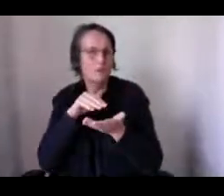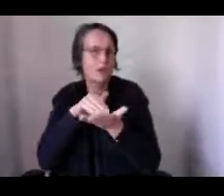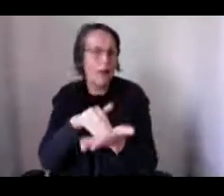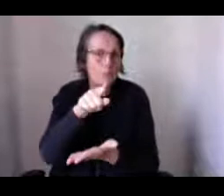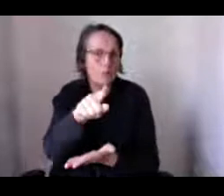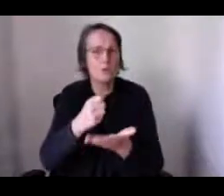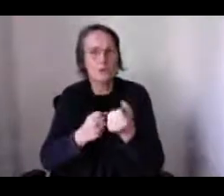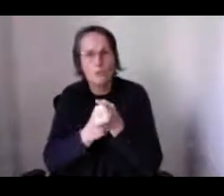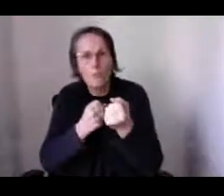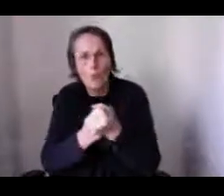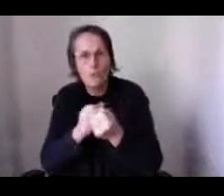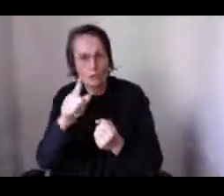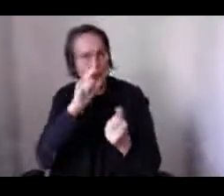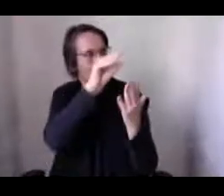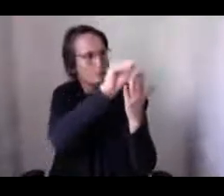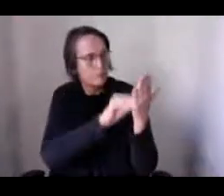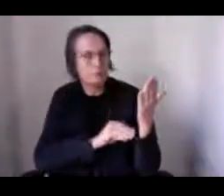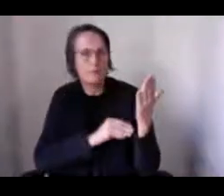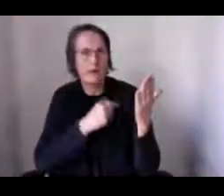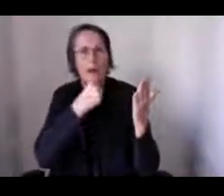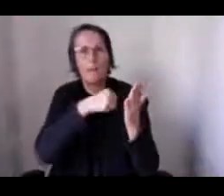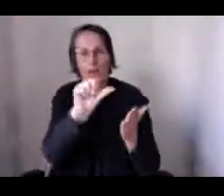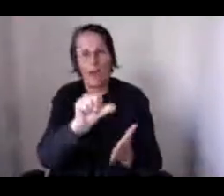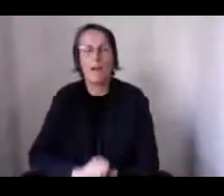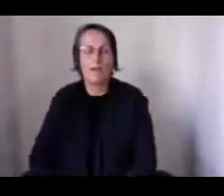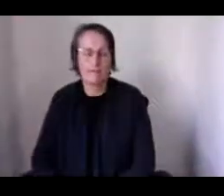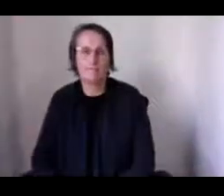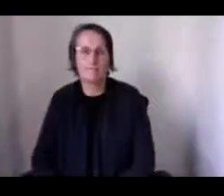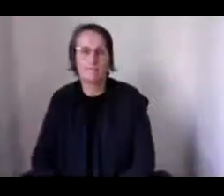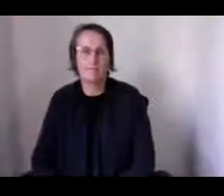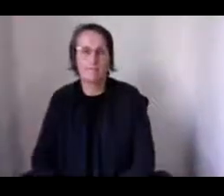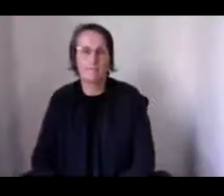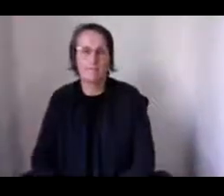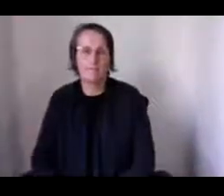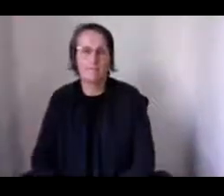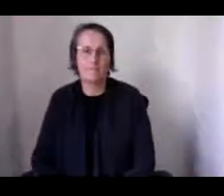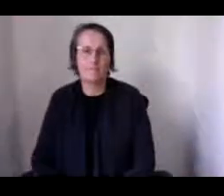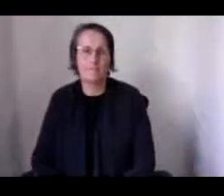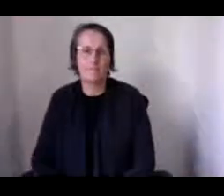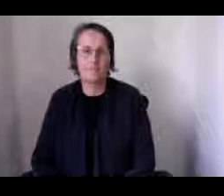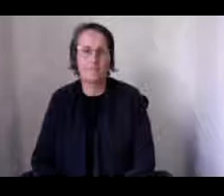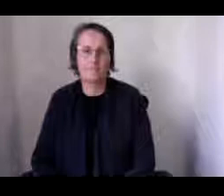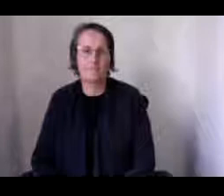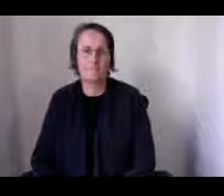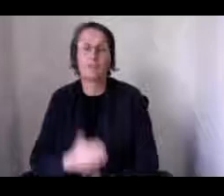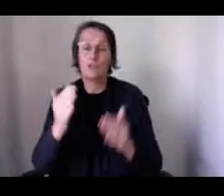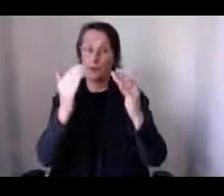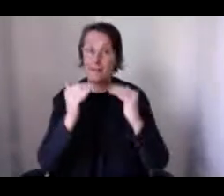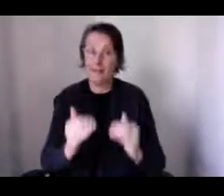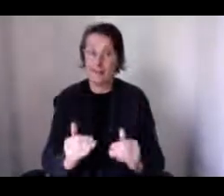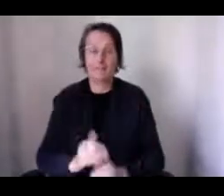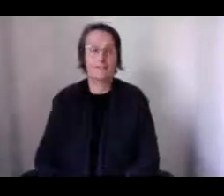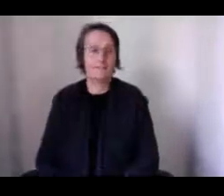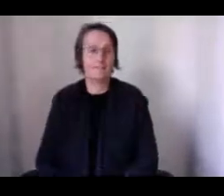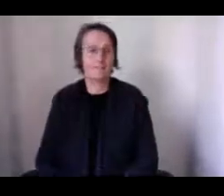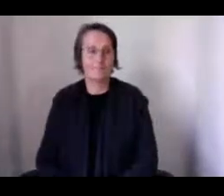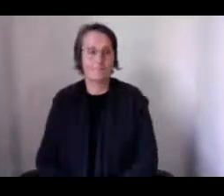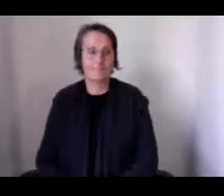funding applications in, and we'll talk a bit more about that at the end of the webinar as well. So we'll just go to the next slide, please,